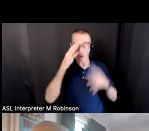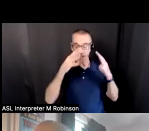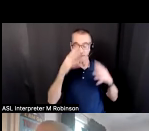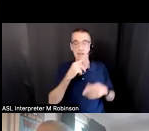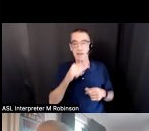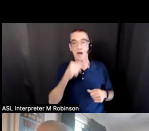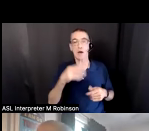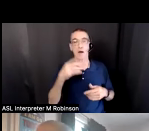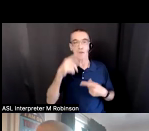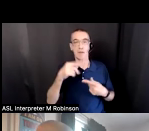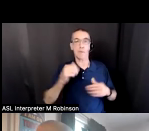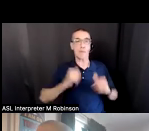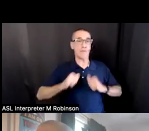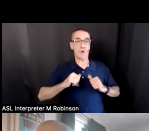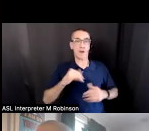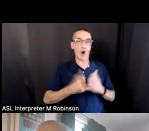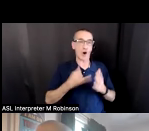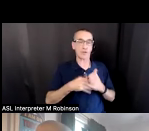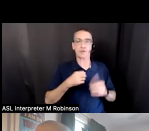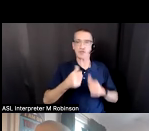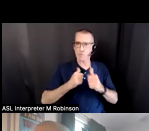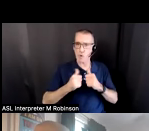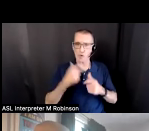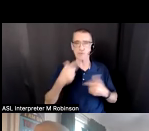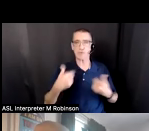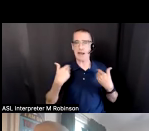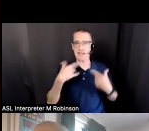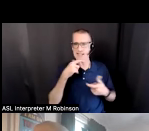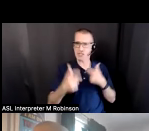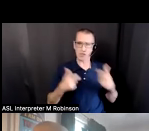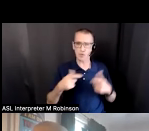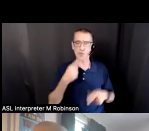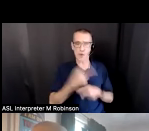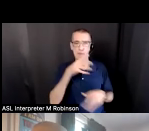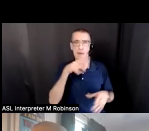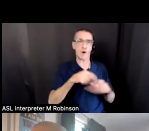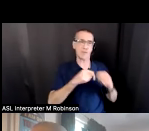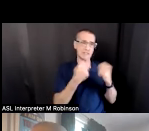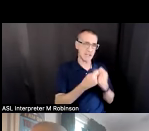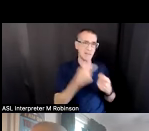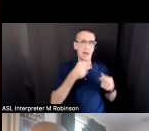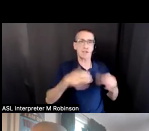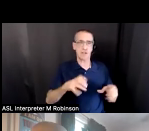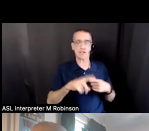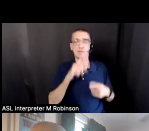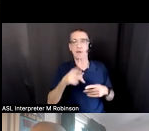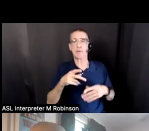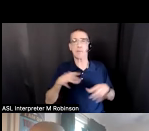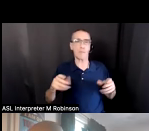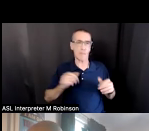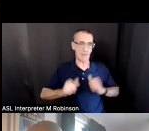about the performing arts, think about sports. Often for adolescents, those are huge, right? Being part of a team, getting a chance to be a